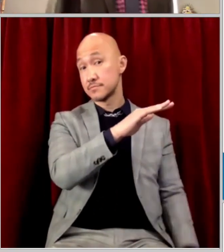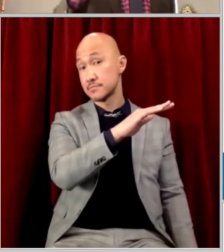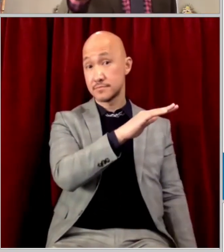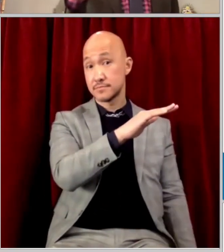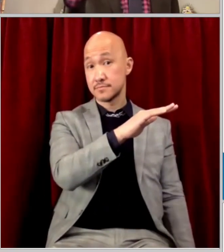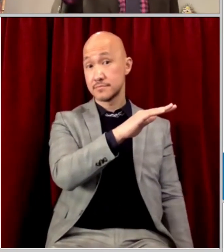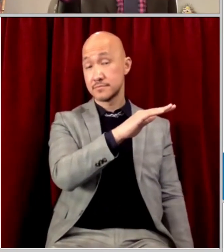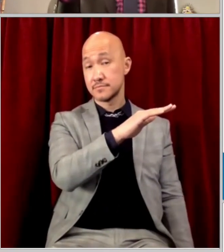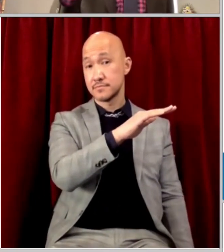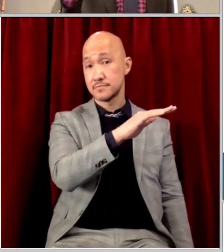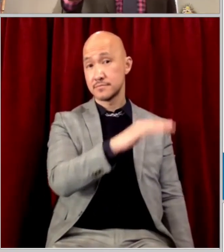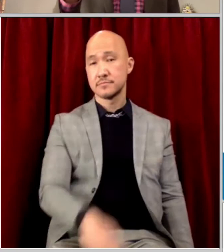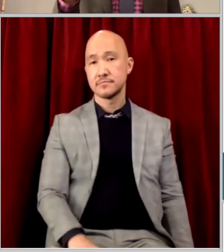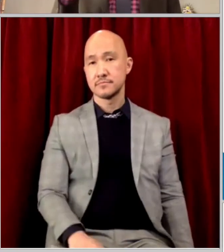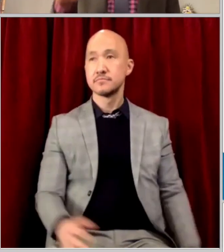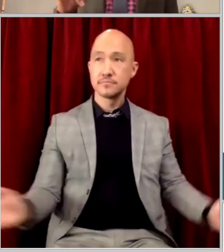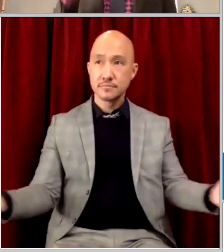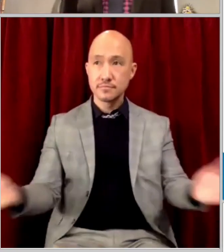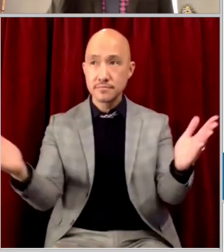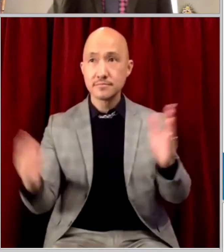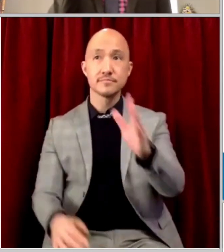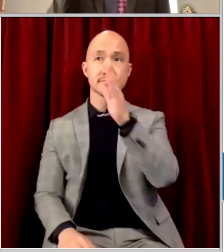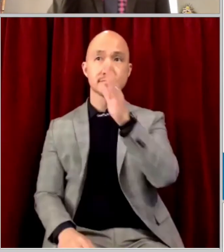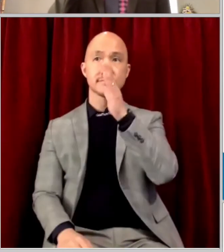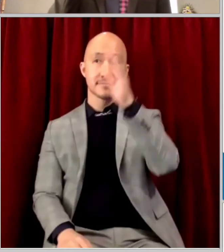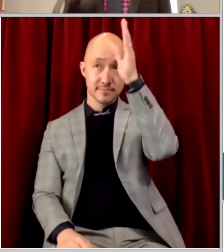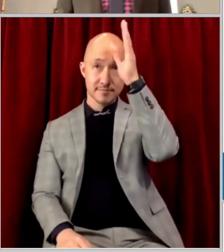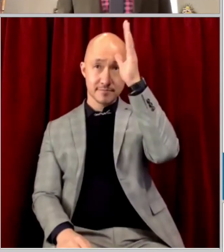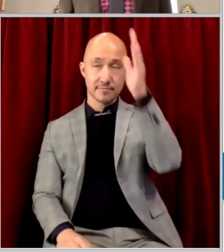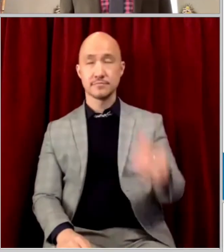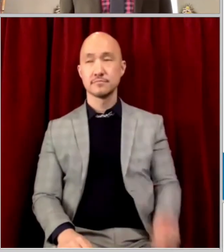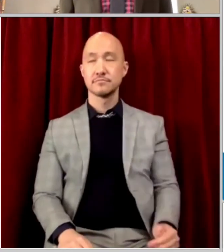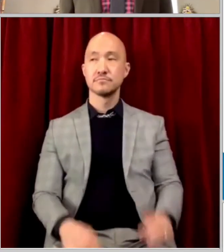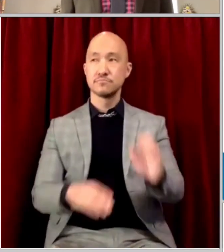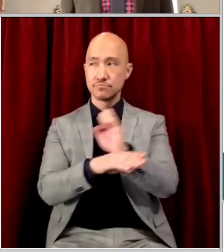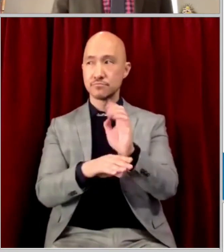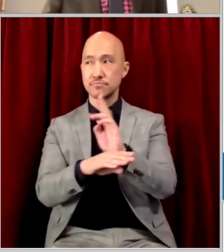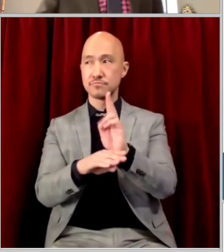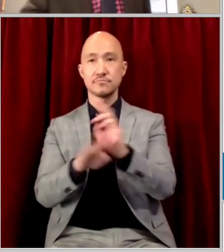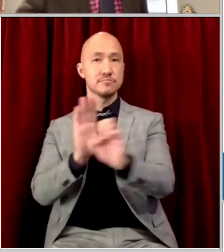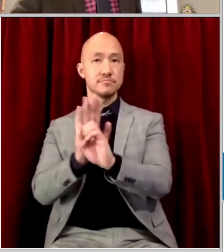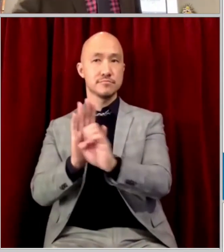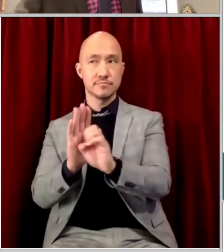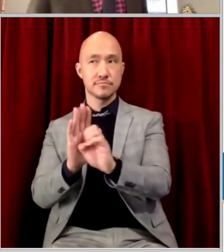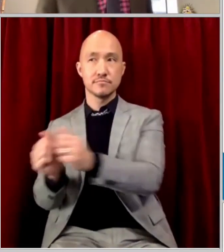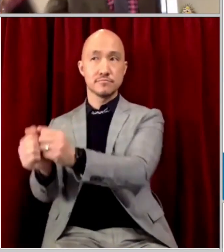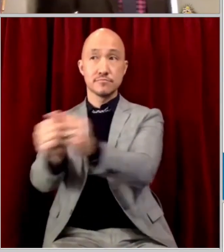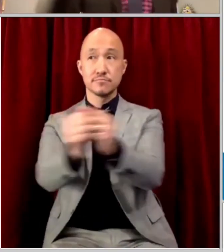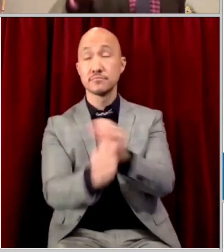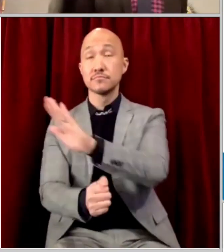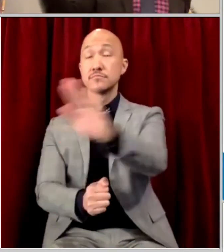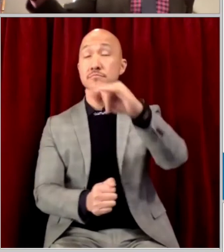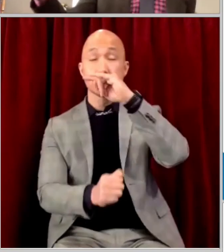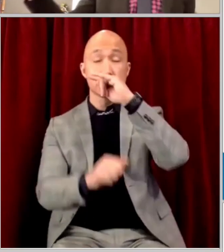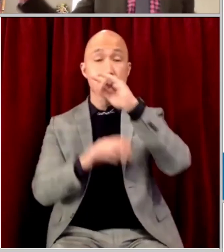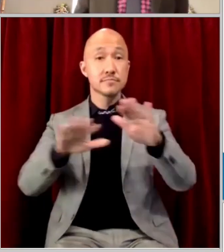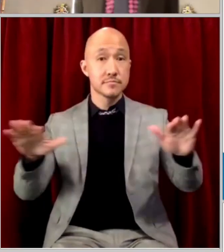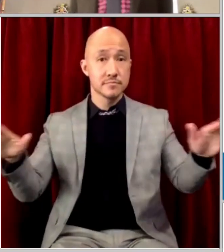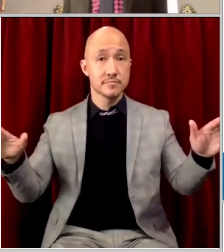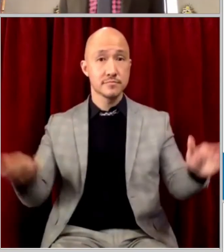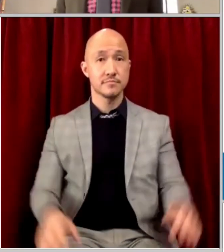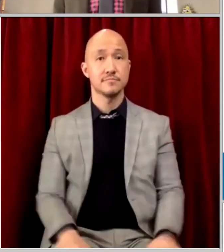out, but be patient, right? Eventually, you'll see that light goes out. Question for you is, do you want your light